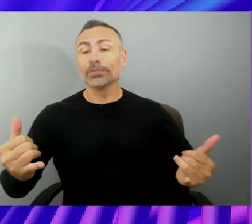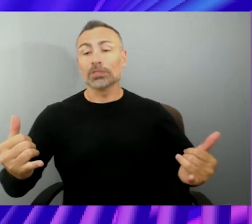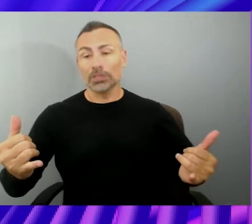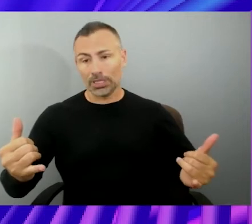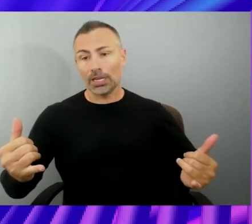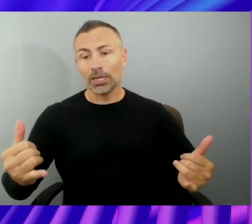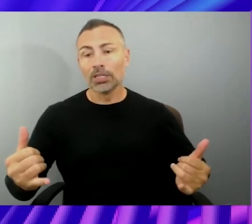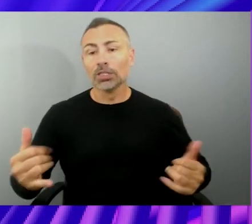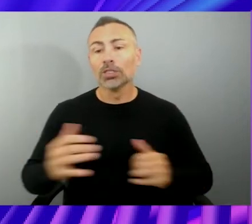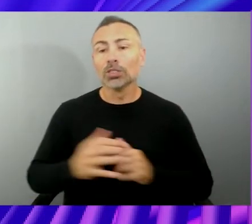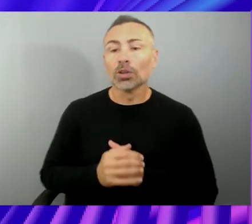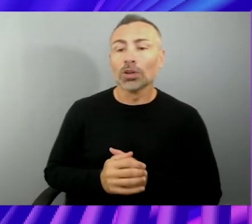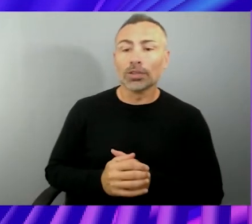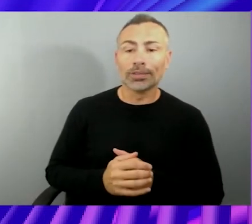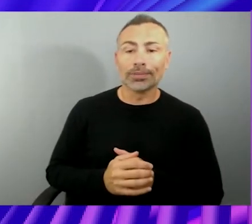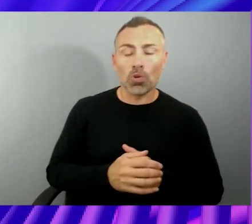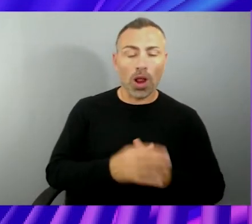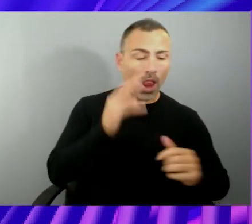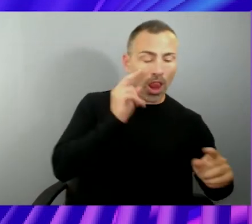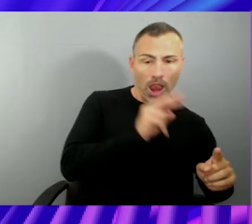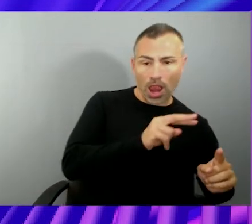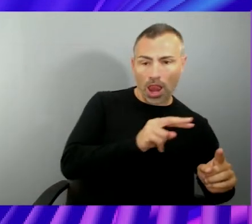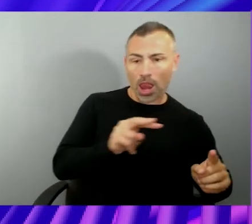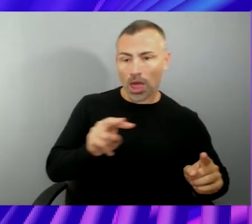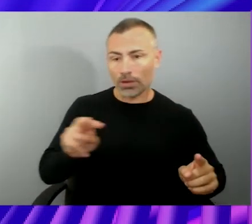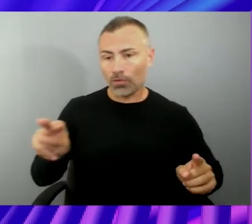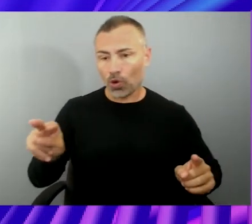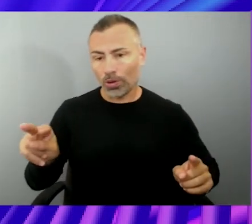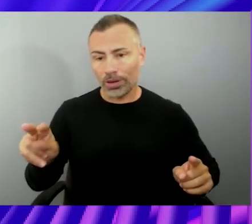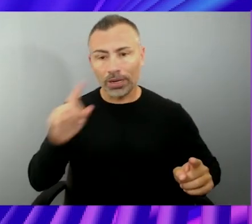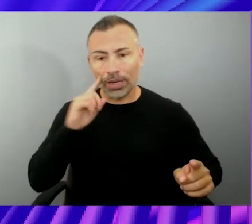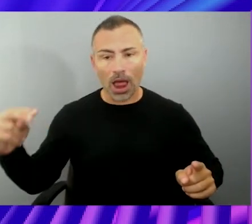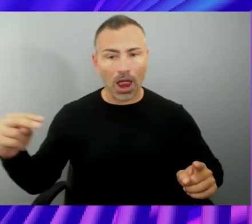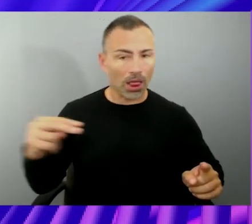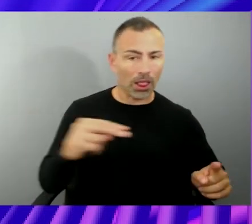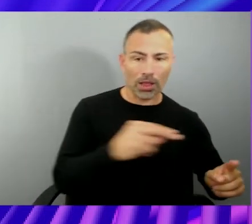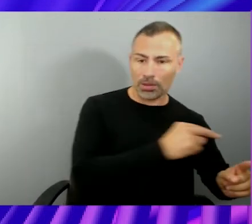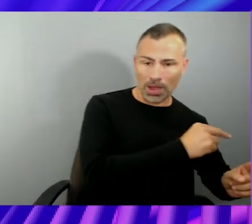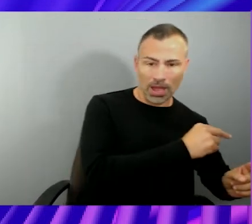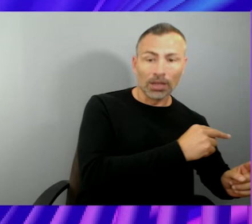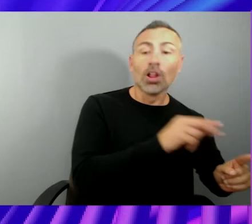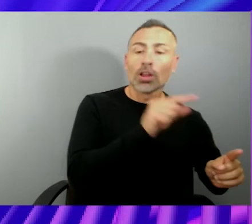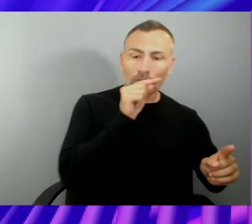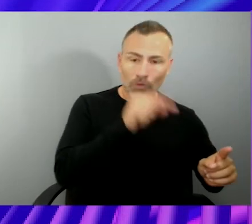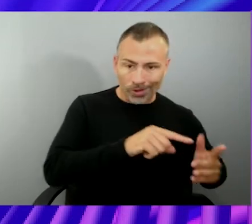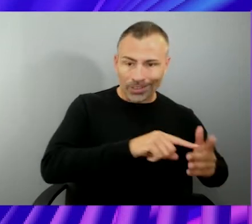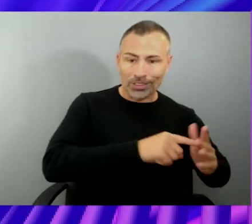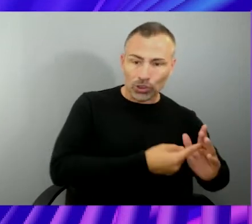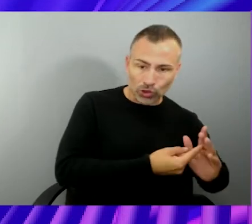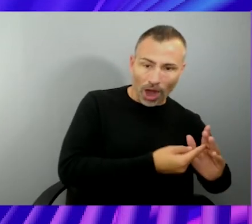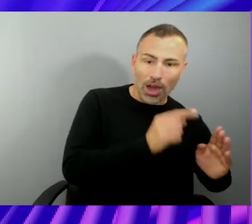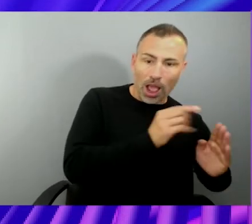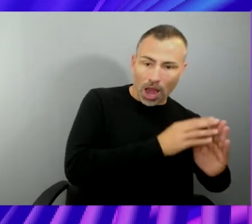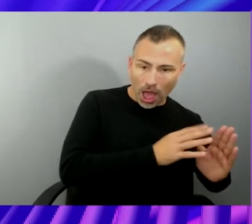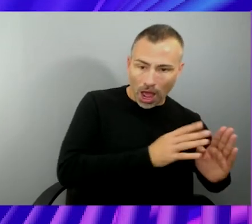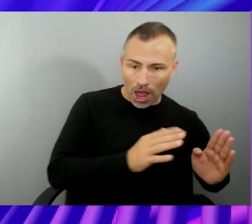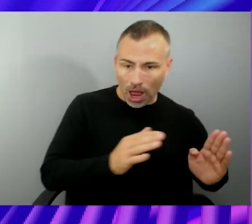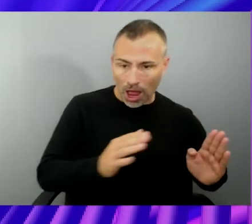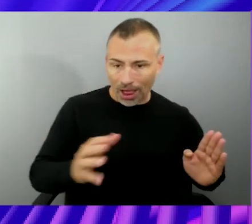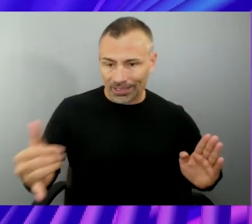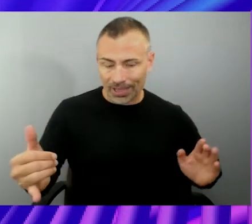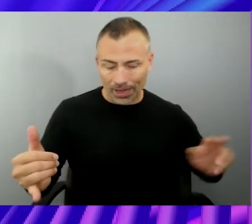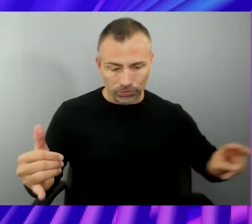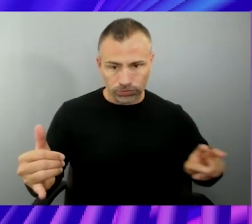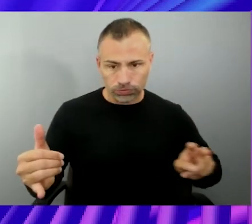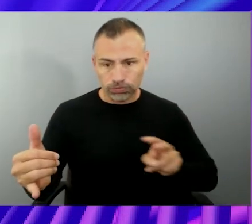Right. Yep. And then the account number, which is super cool because this also lets you do more than one account at a time. As we saw CloudTrail earlier, where I